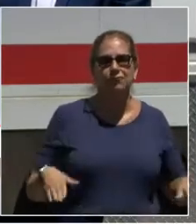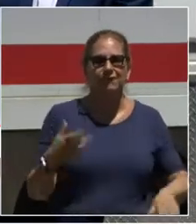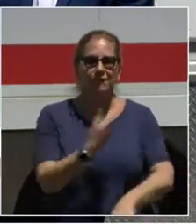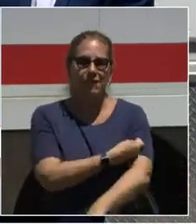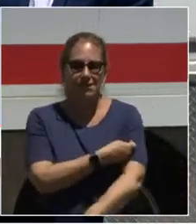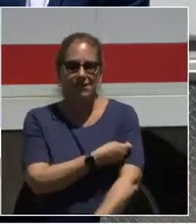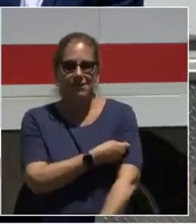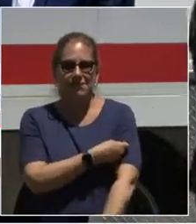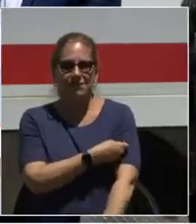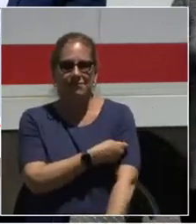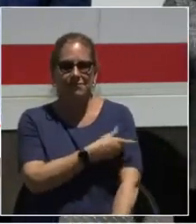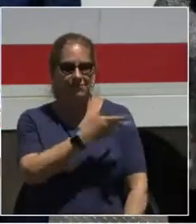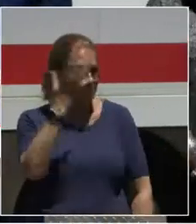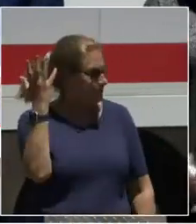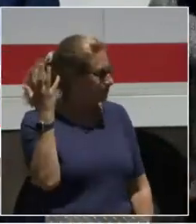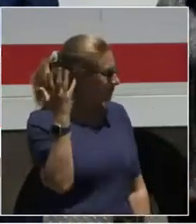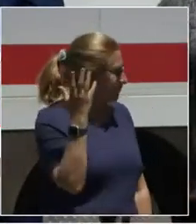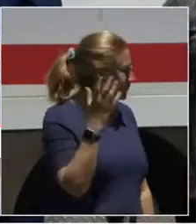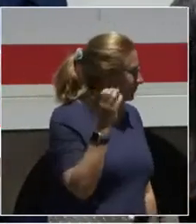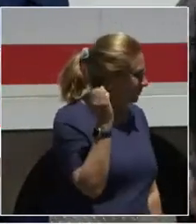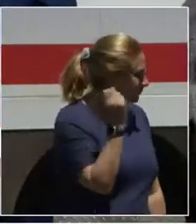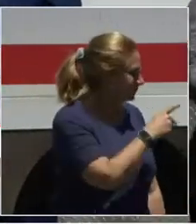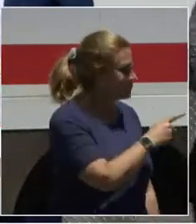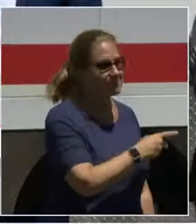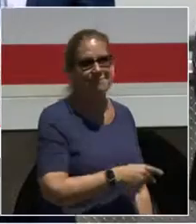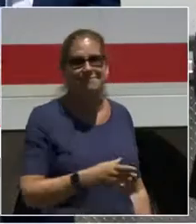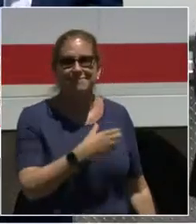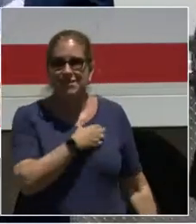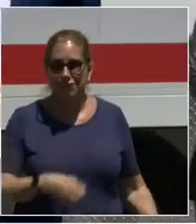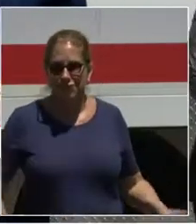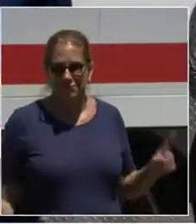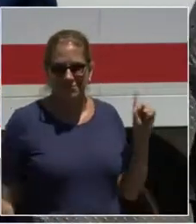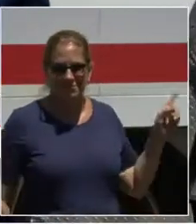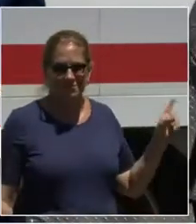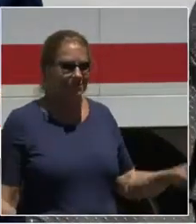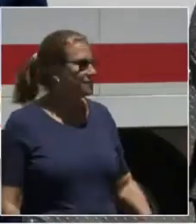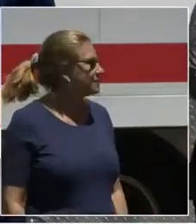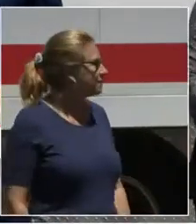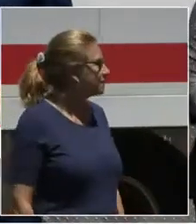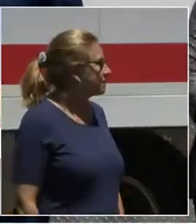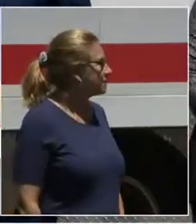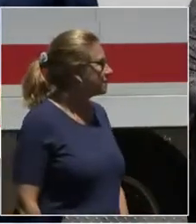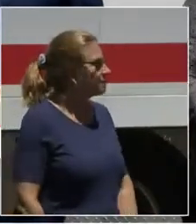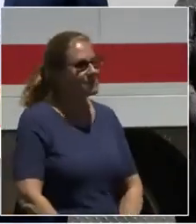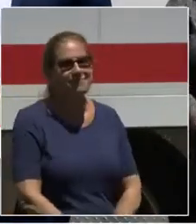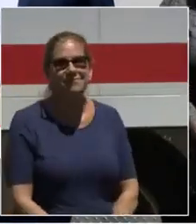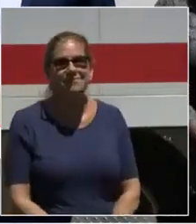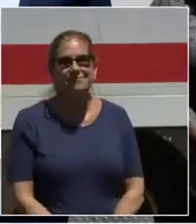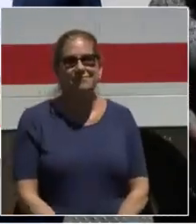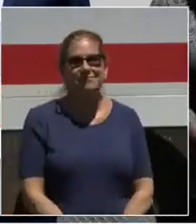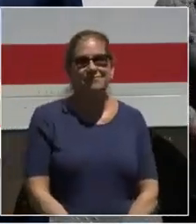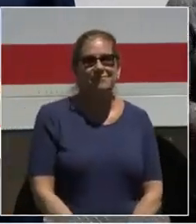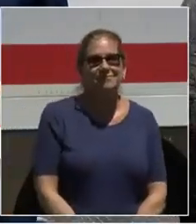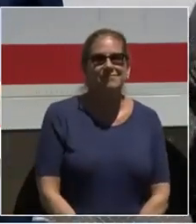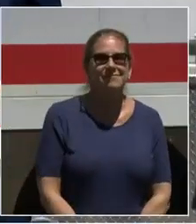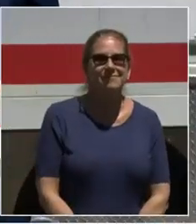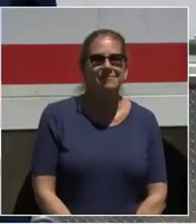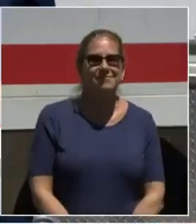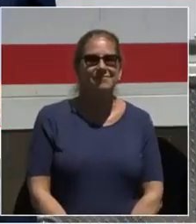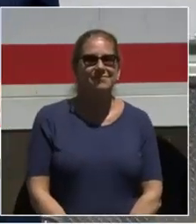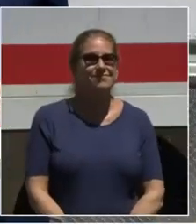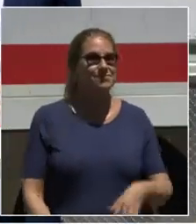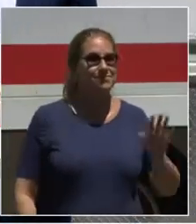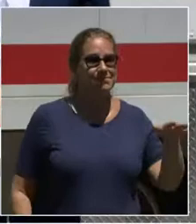Mayor. Thank you, Superintendent. Why don't you guys stay close for questions. I also wanted